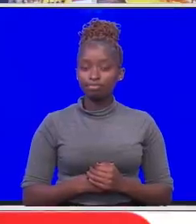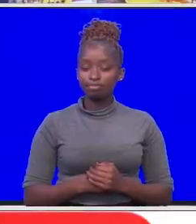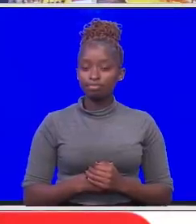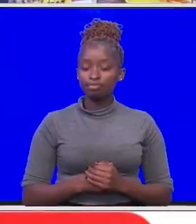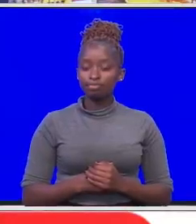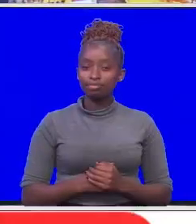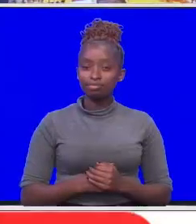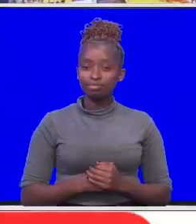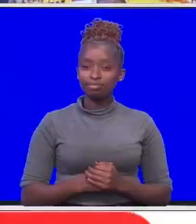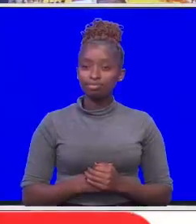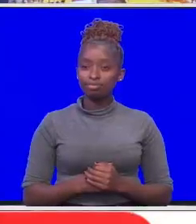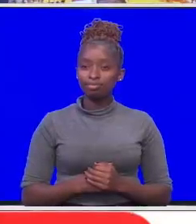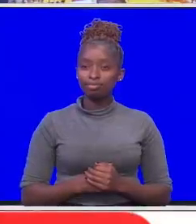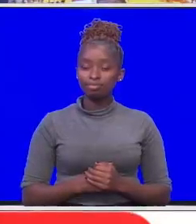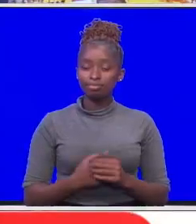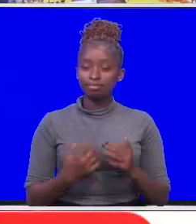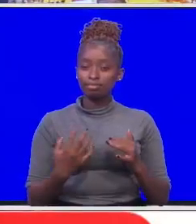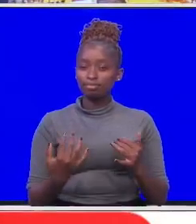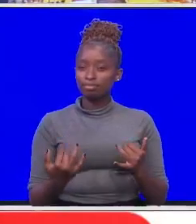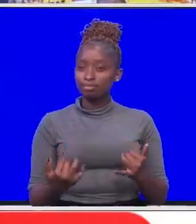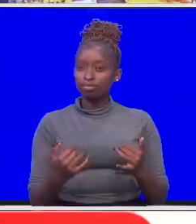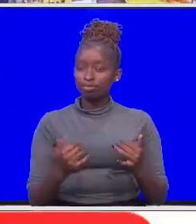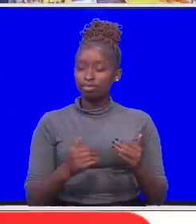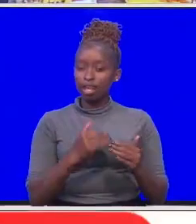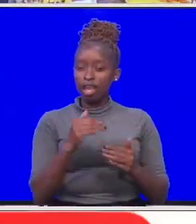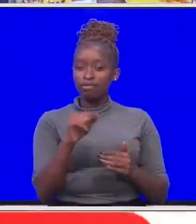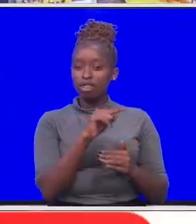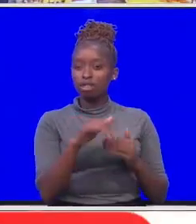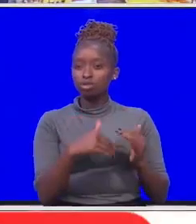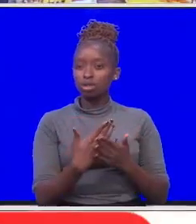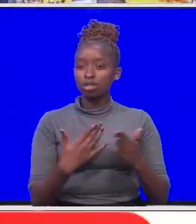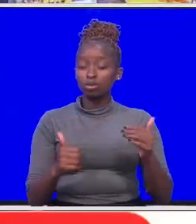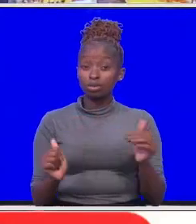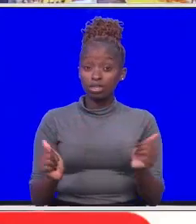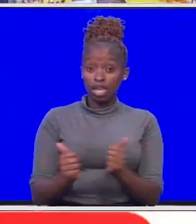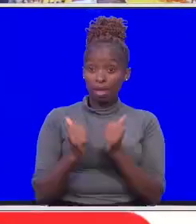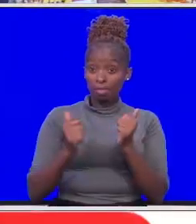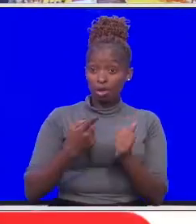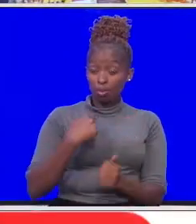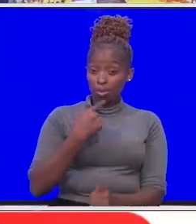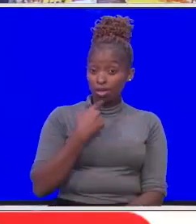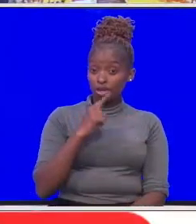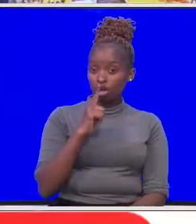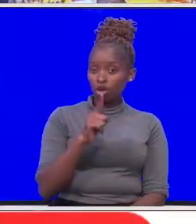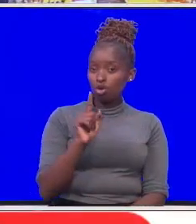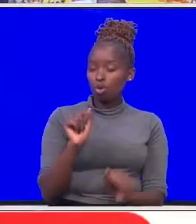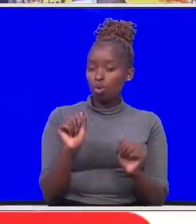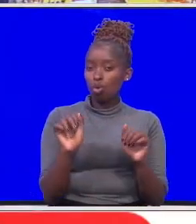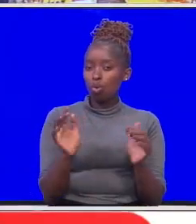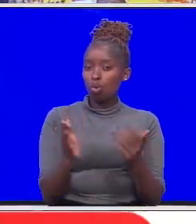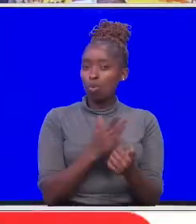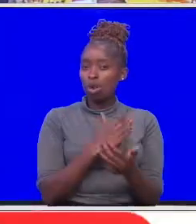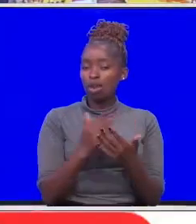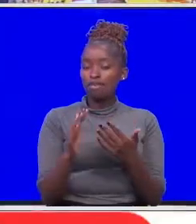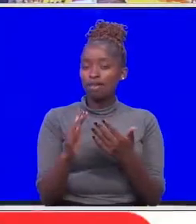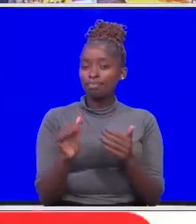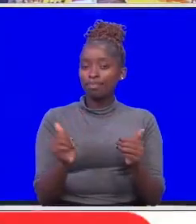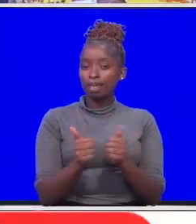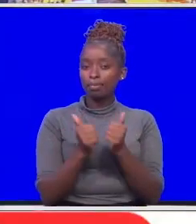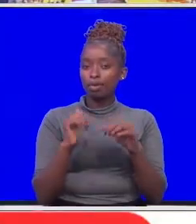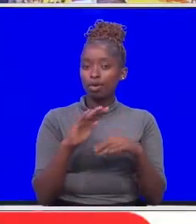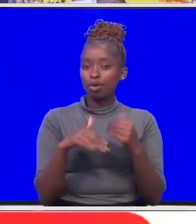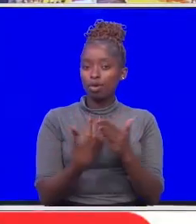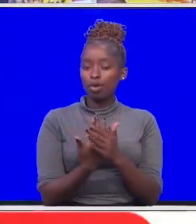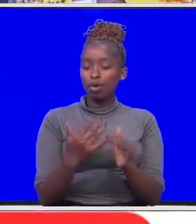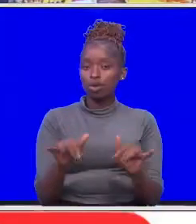Now, amidst, of course, all this that is happening, we shall be keeping you updated on all the news as and